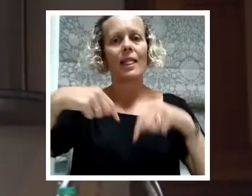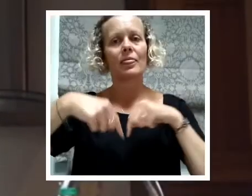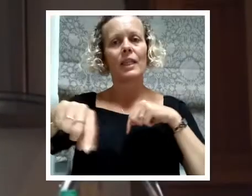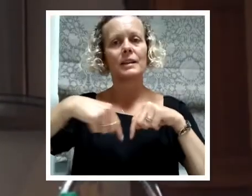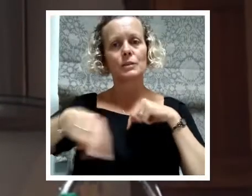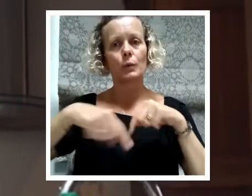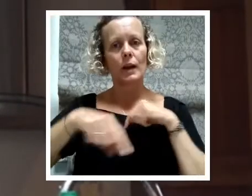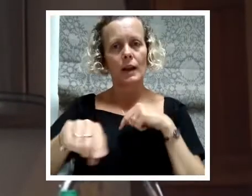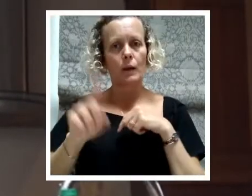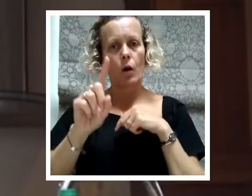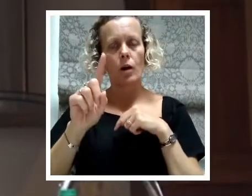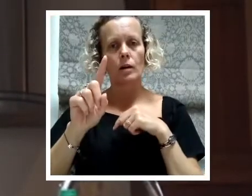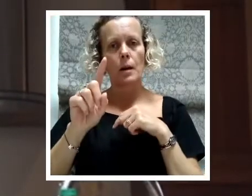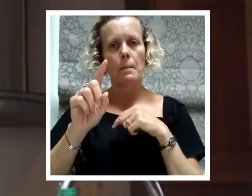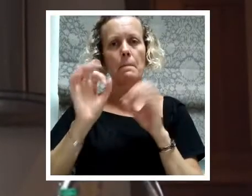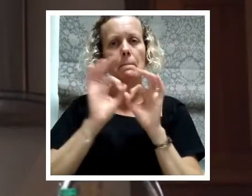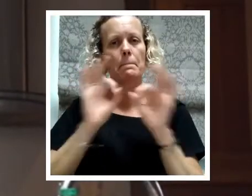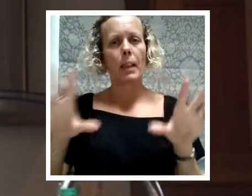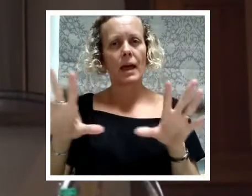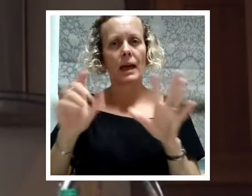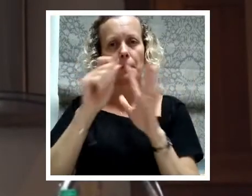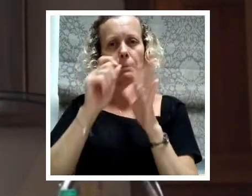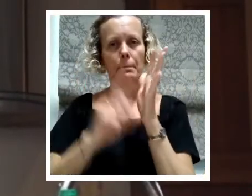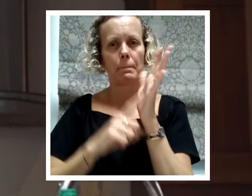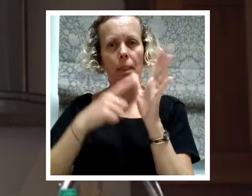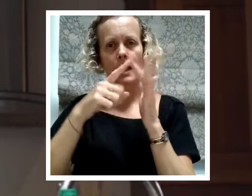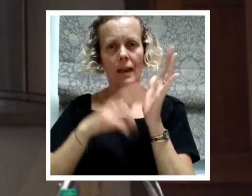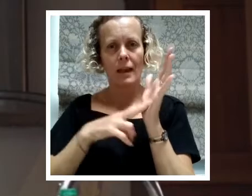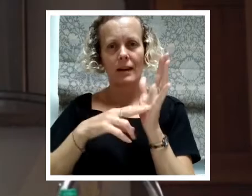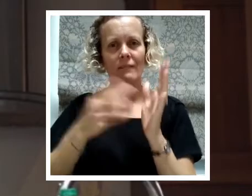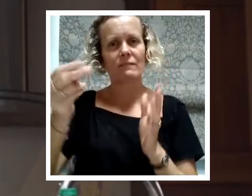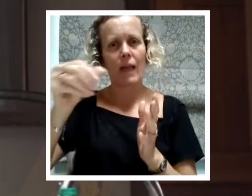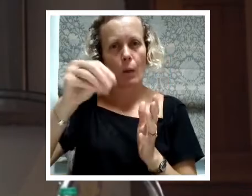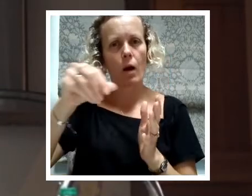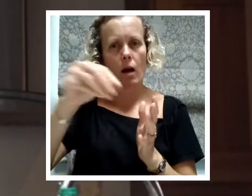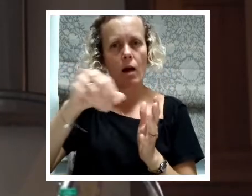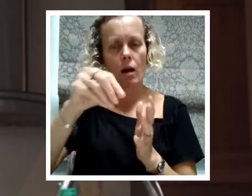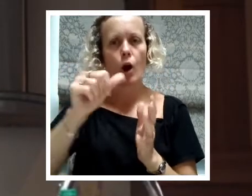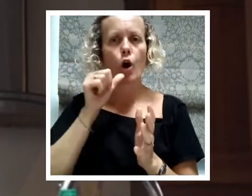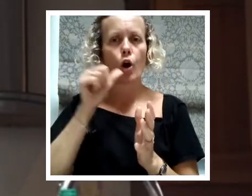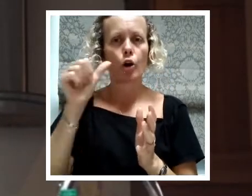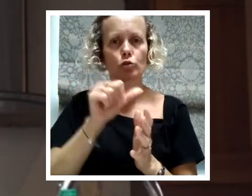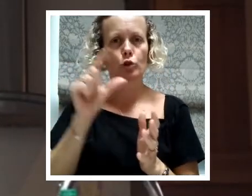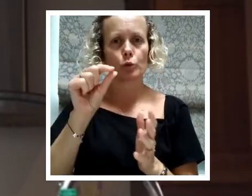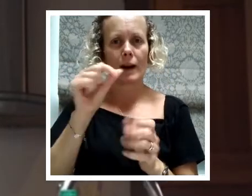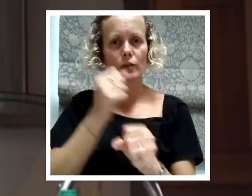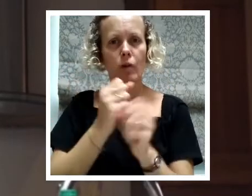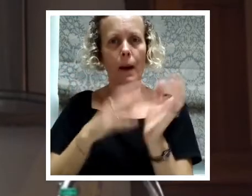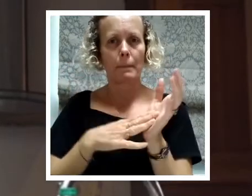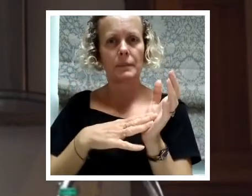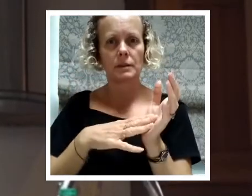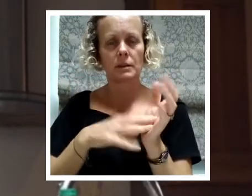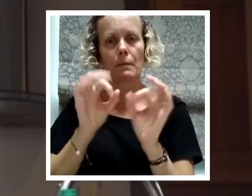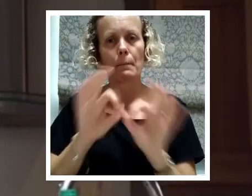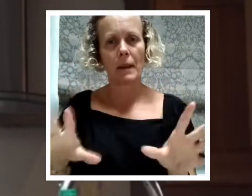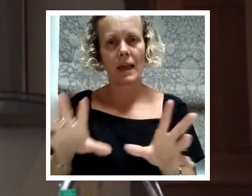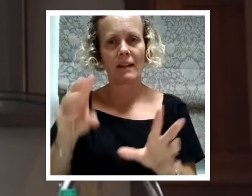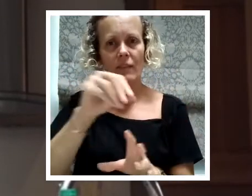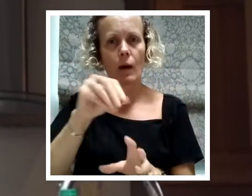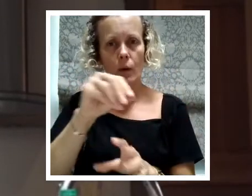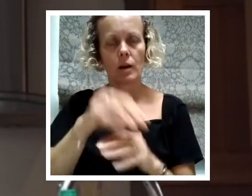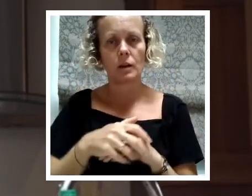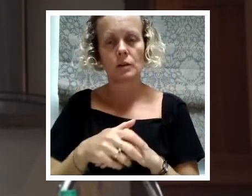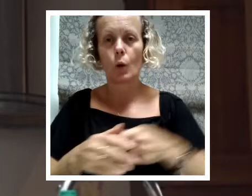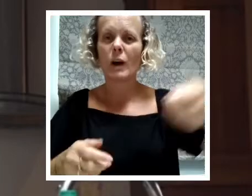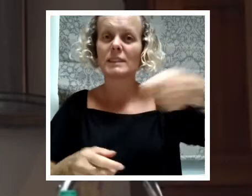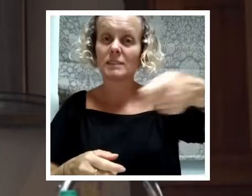So this week we are going to use plain flour. Now in here I've got 125 grams of plain flour. So we're going